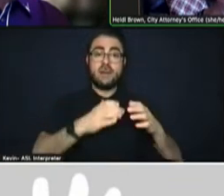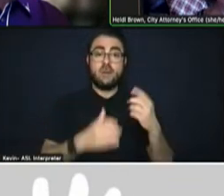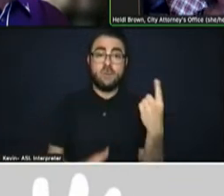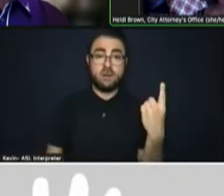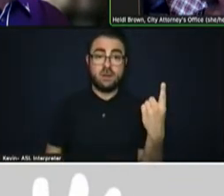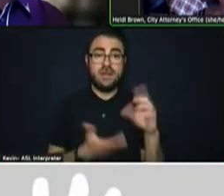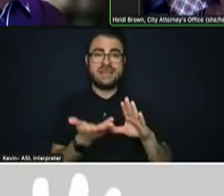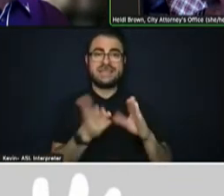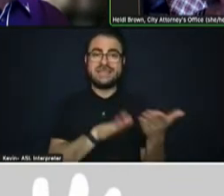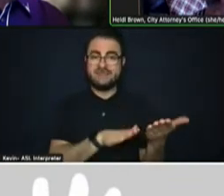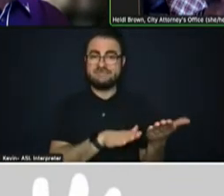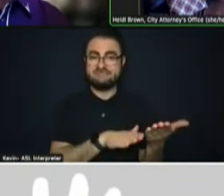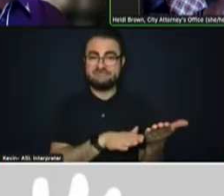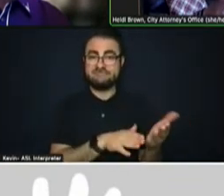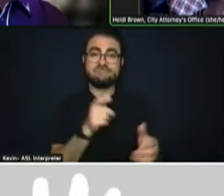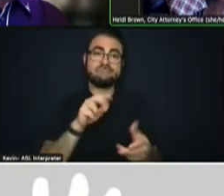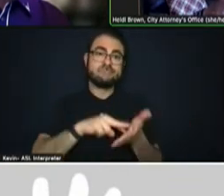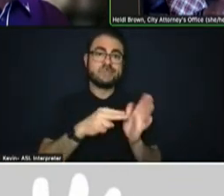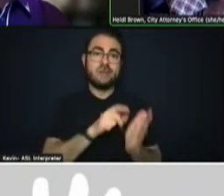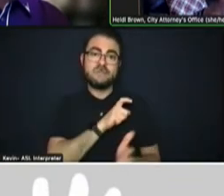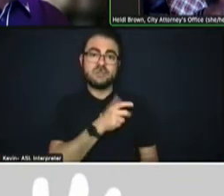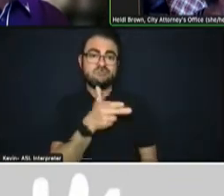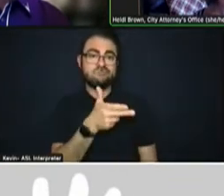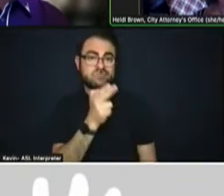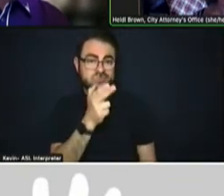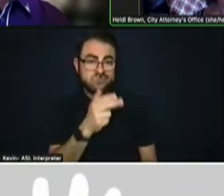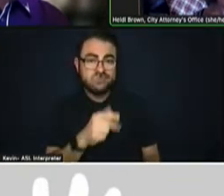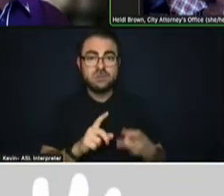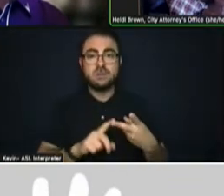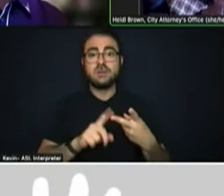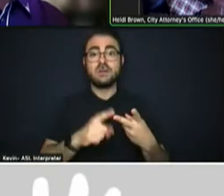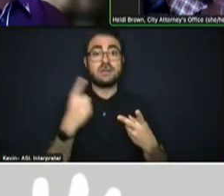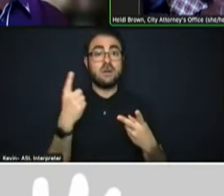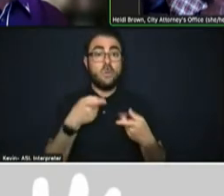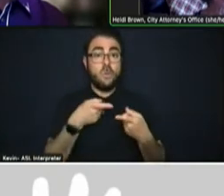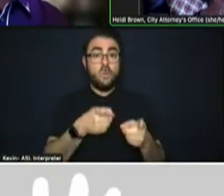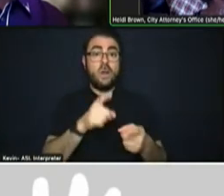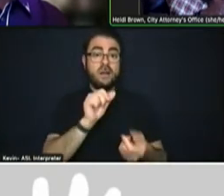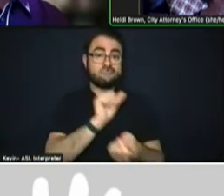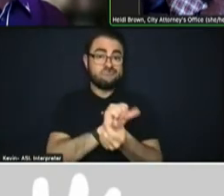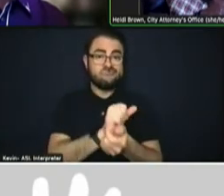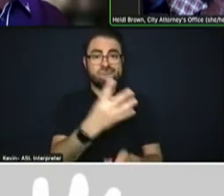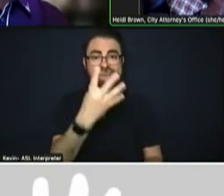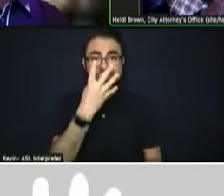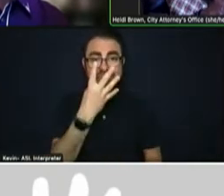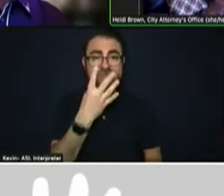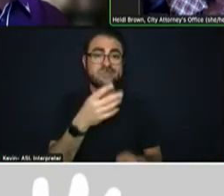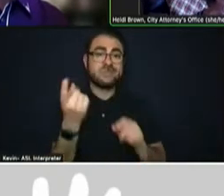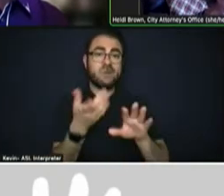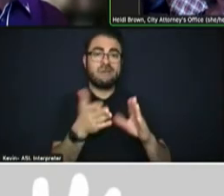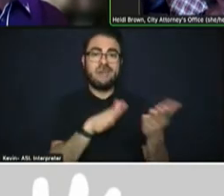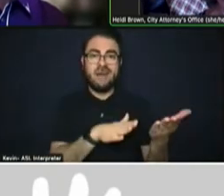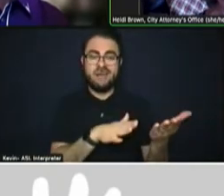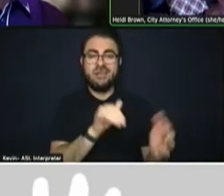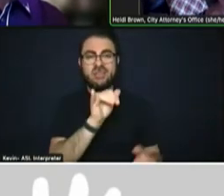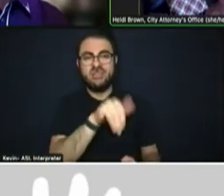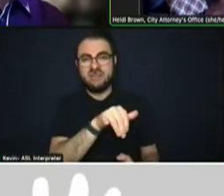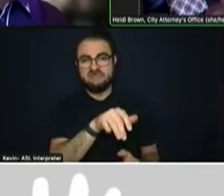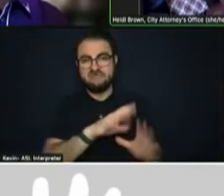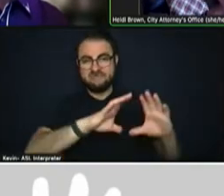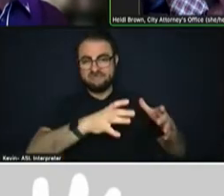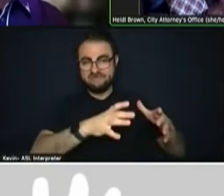that's an officer-involved shooting, someone who dies while in custody, things of that nature. And